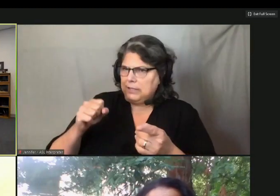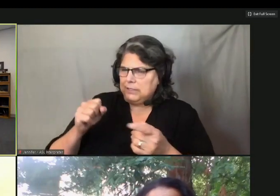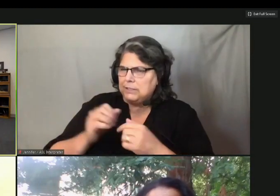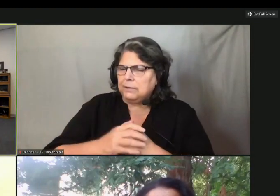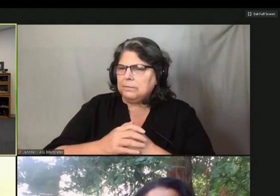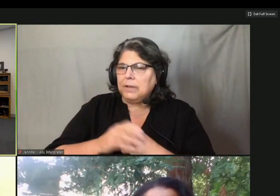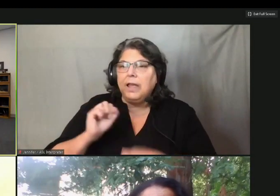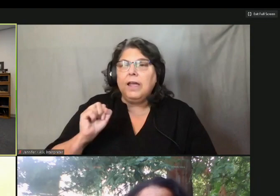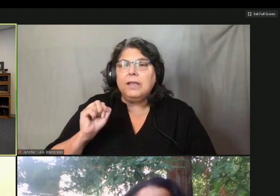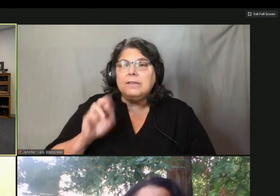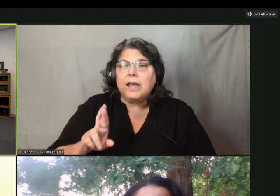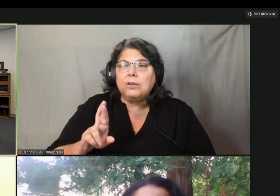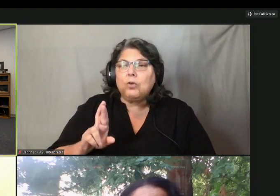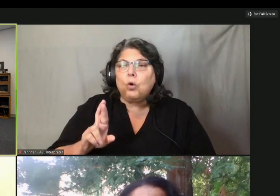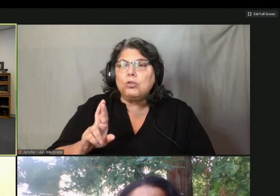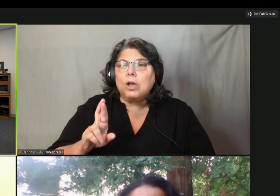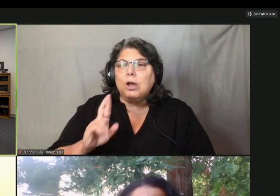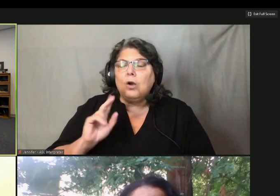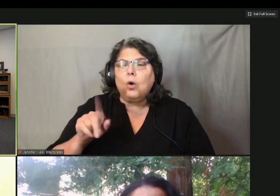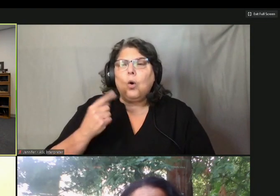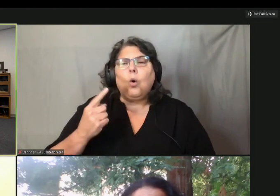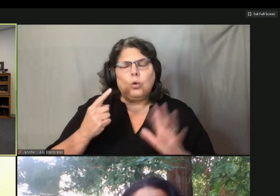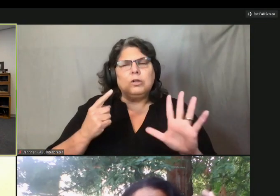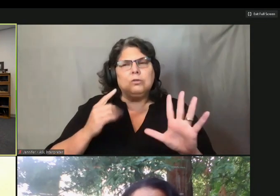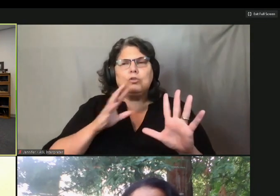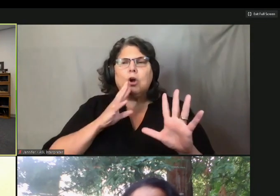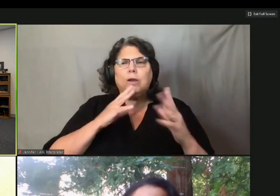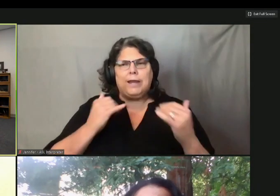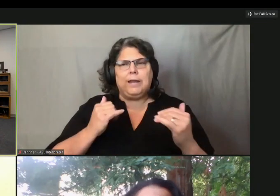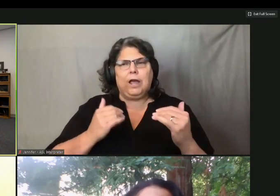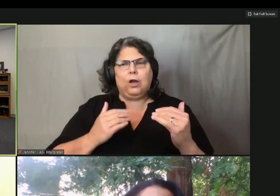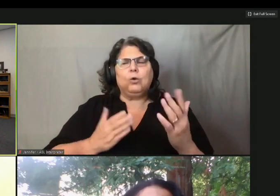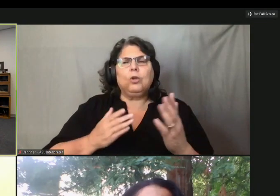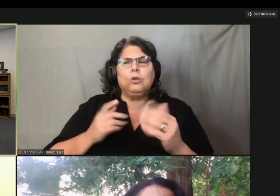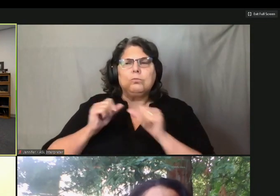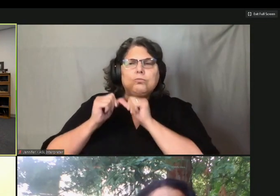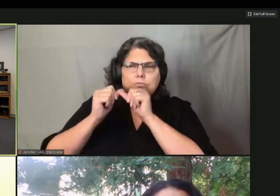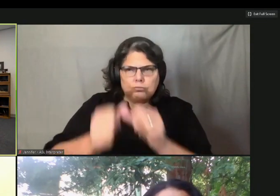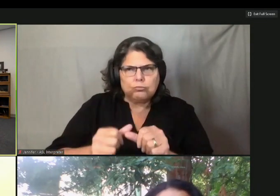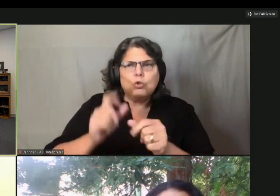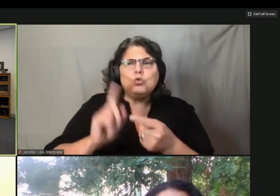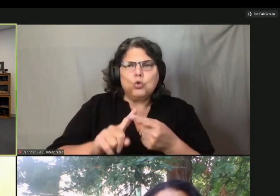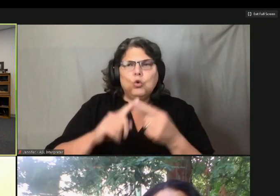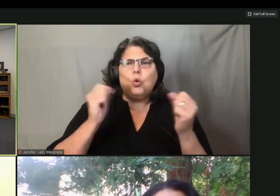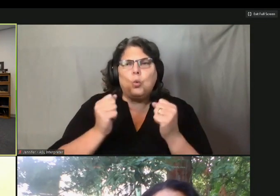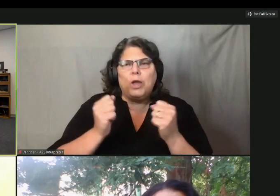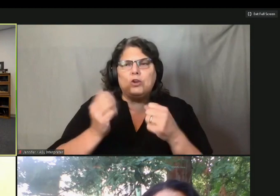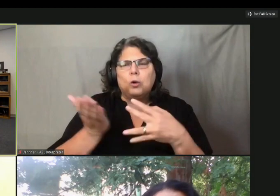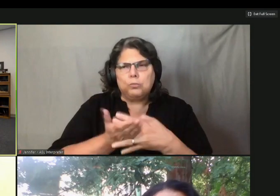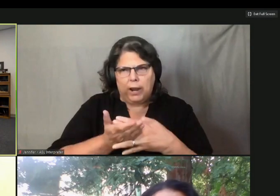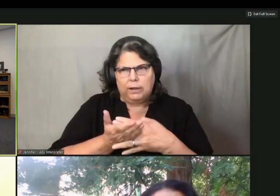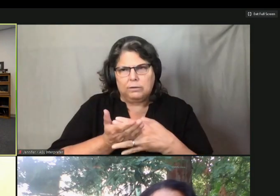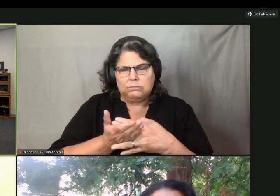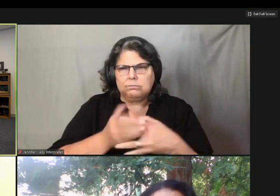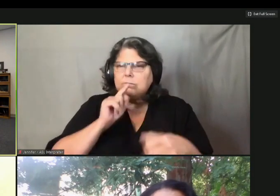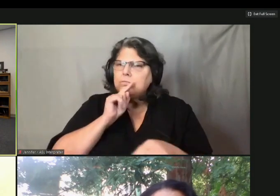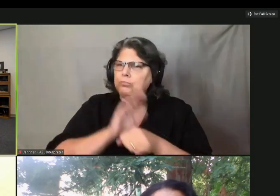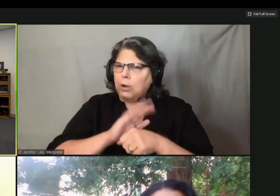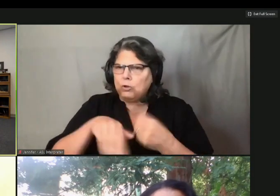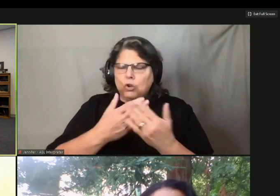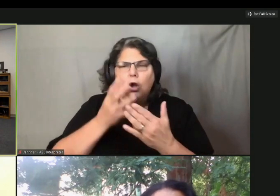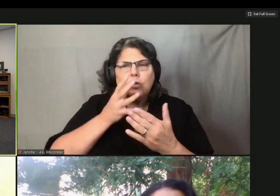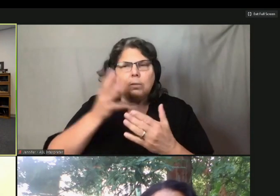Santa Rosa is only considering through winter break. They made their commitment to their parents that they would reassess at the first